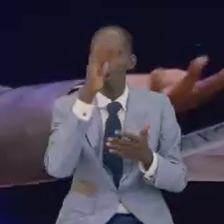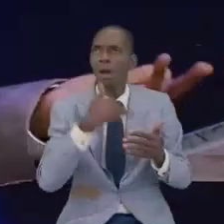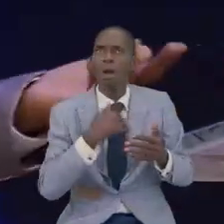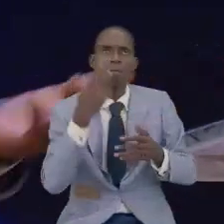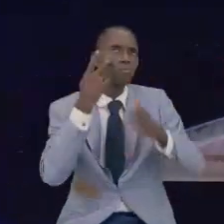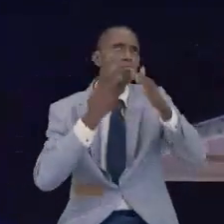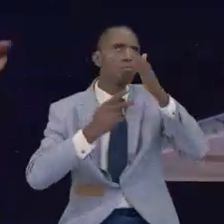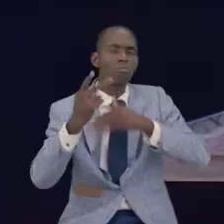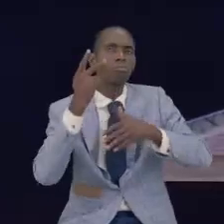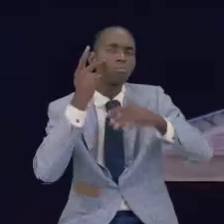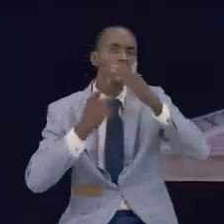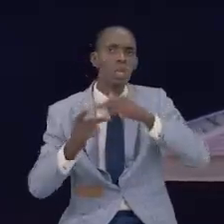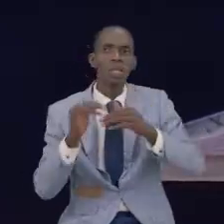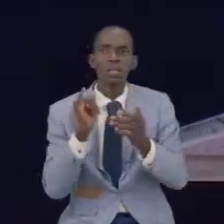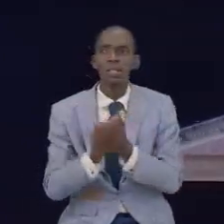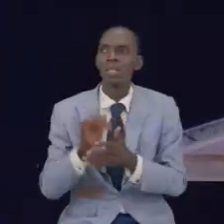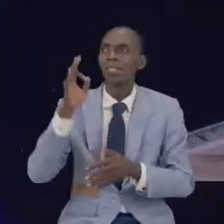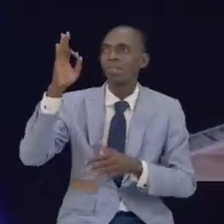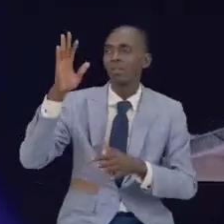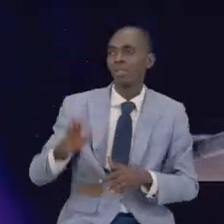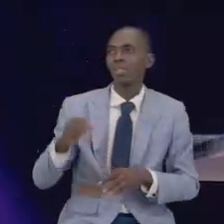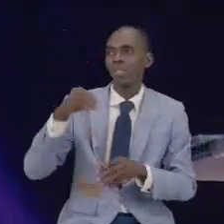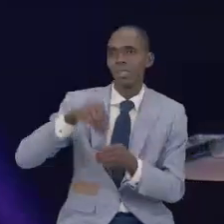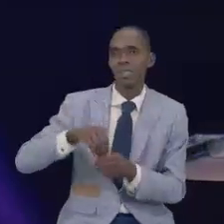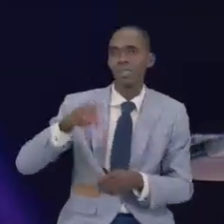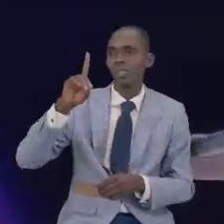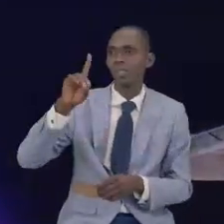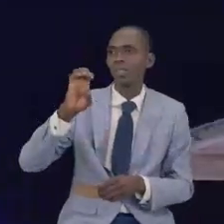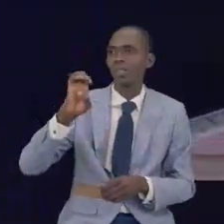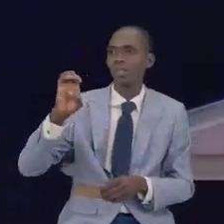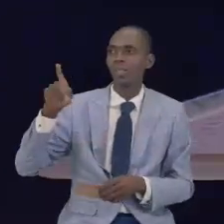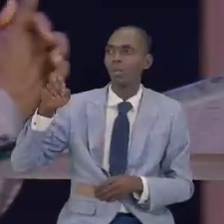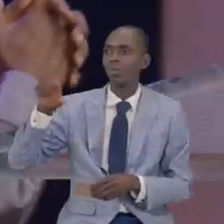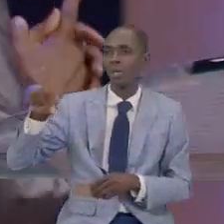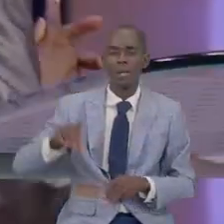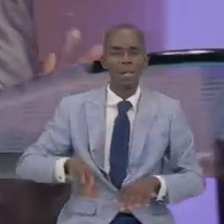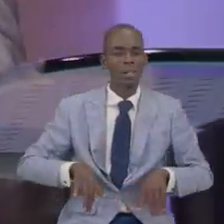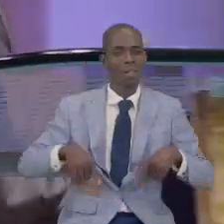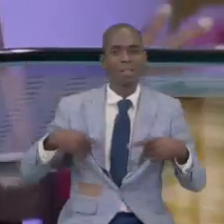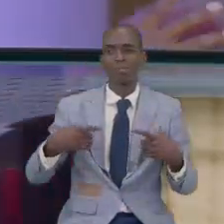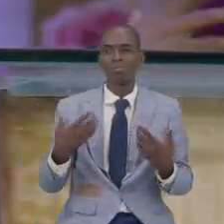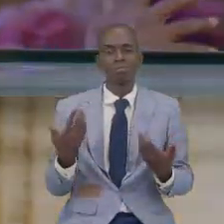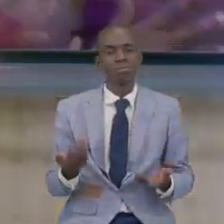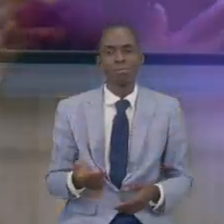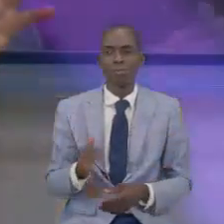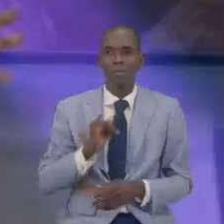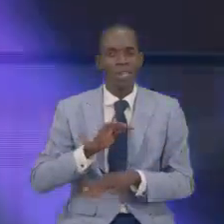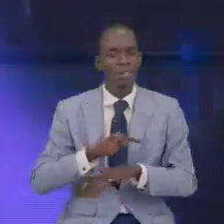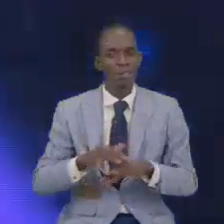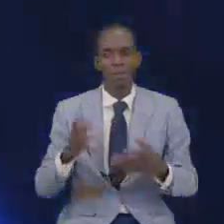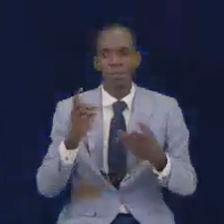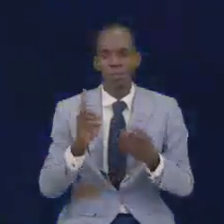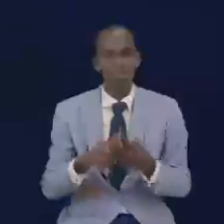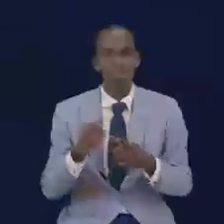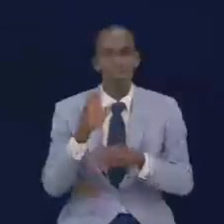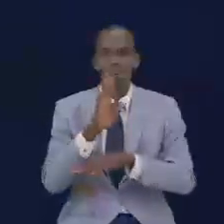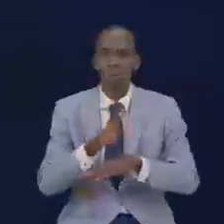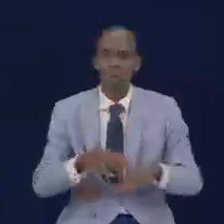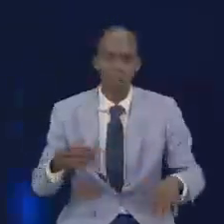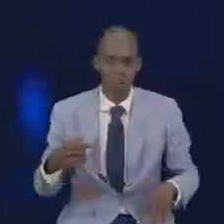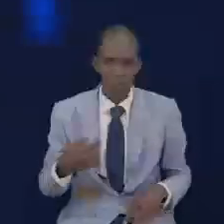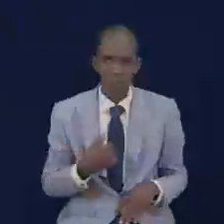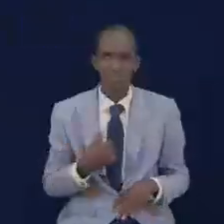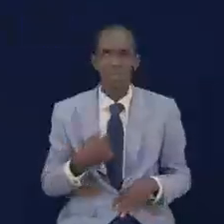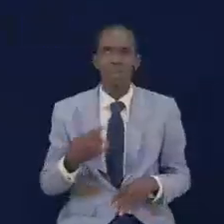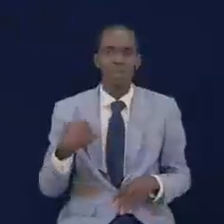the pastor of Deeperlife, to start with, I don't want you to continue calling me, you know, we're in